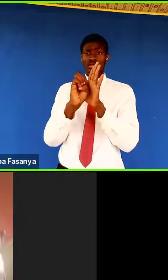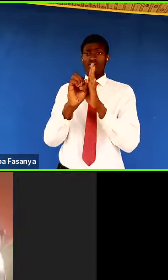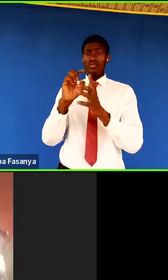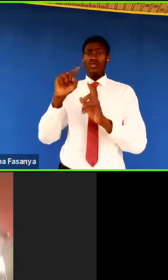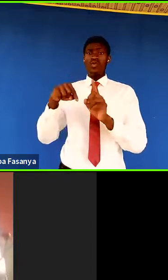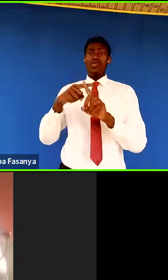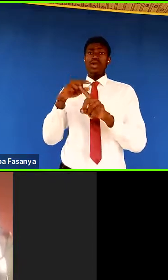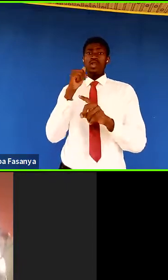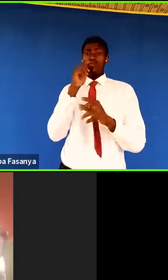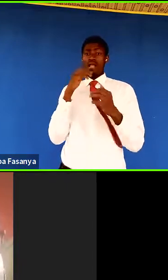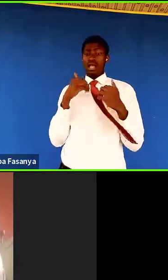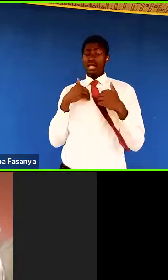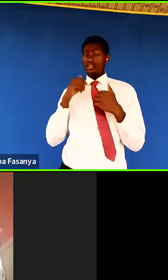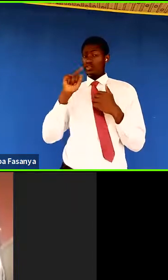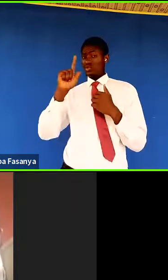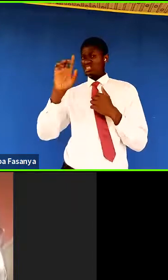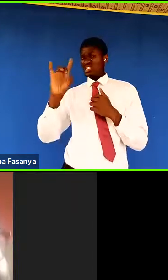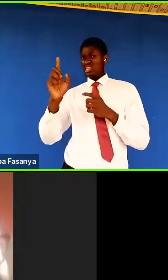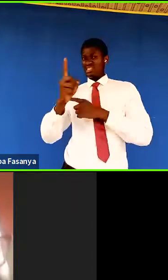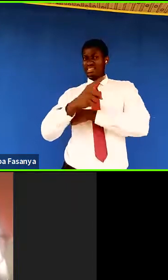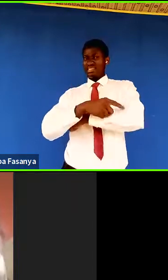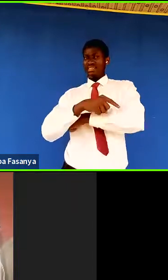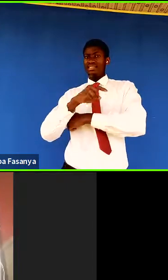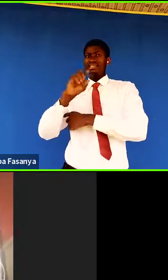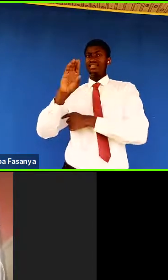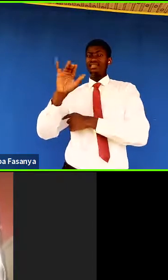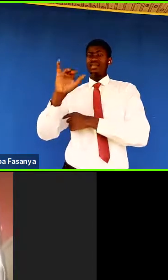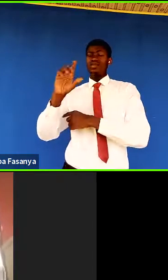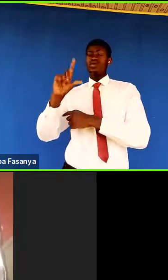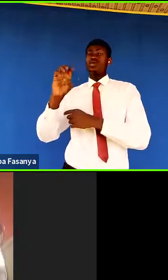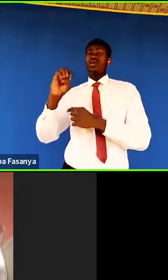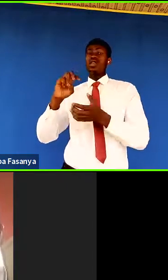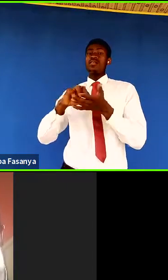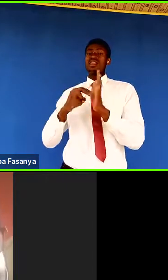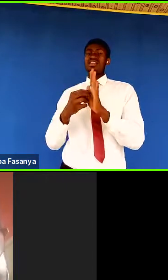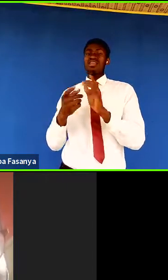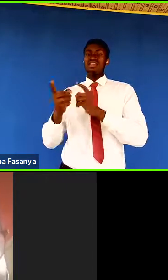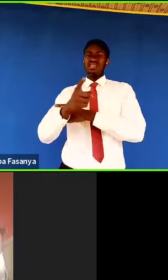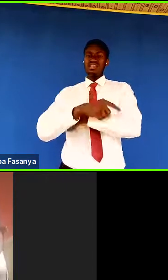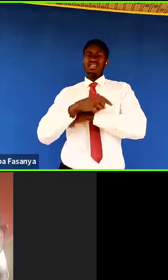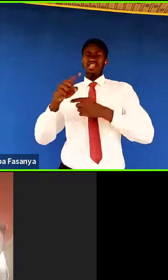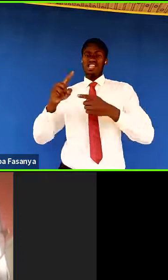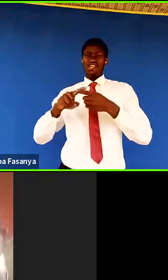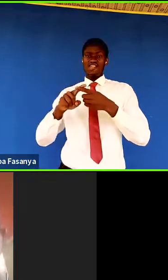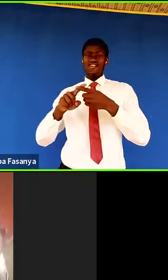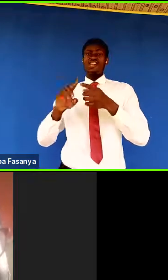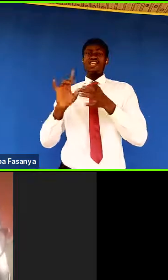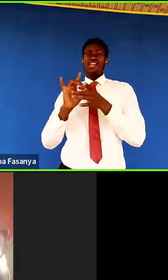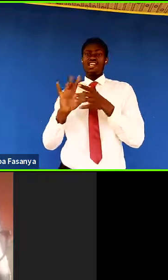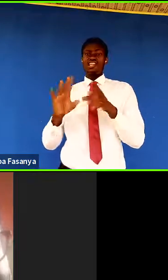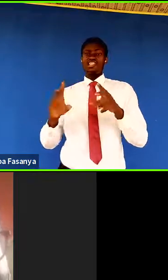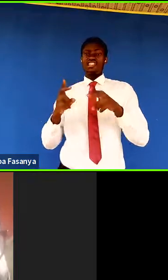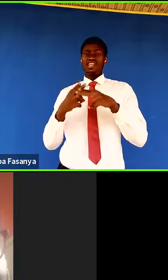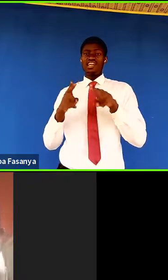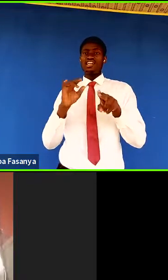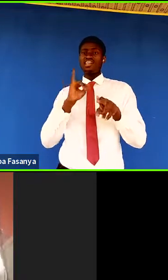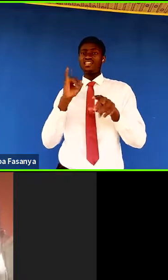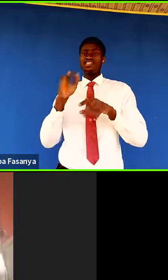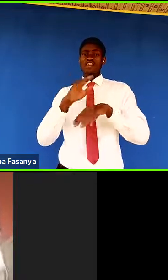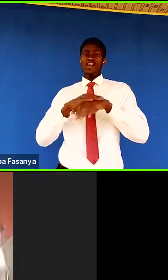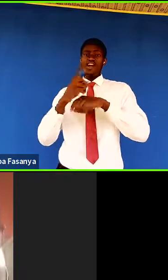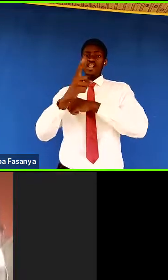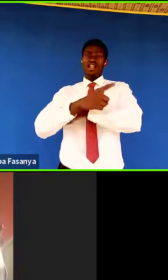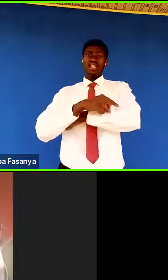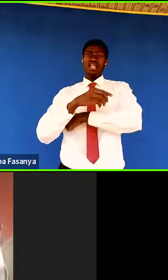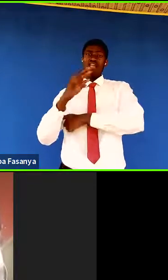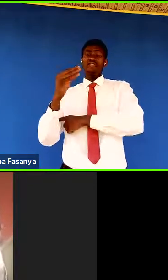cycle, her ovulation time will be around day 14. But because we don't know the exact time of ovulation, we leave room to say 3 days before, 3 days after.